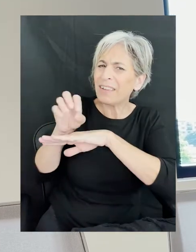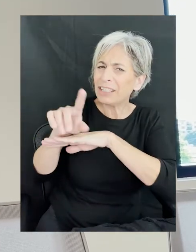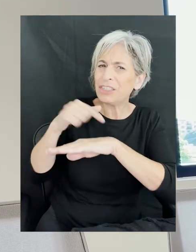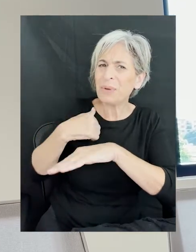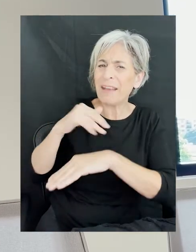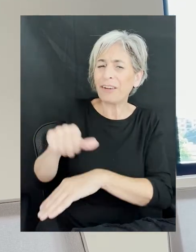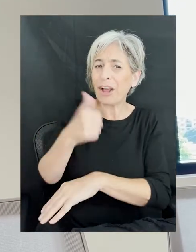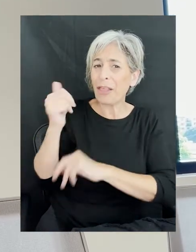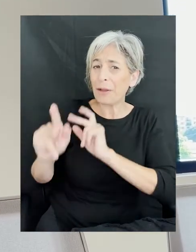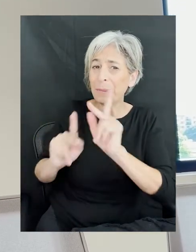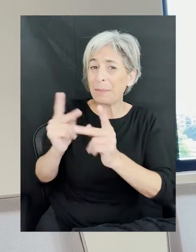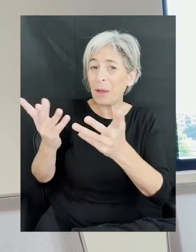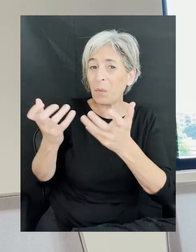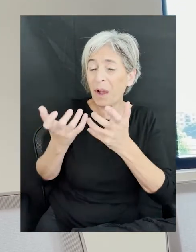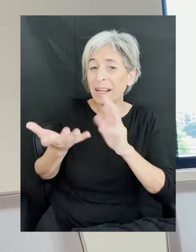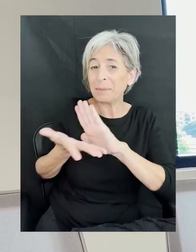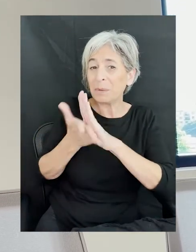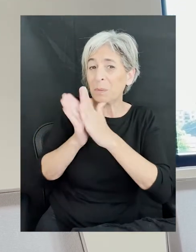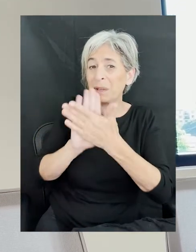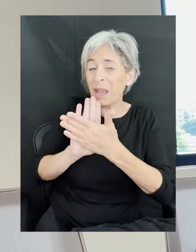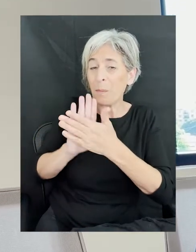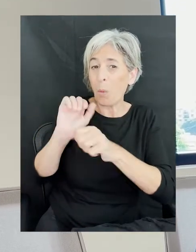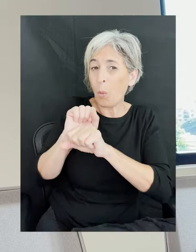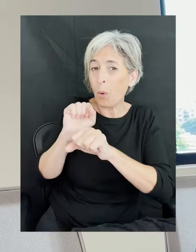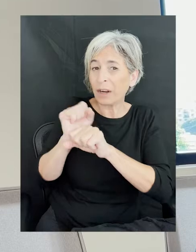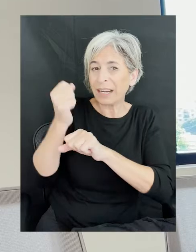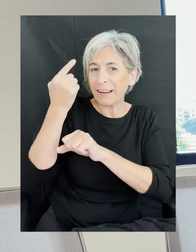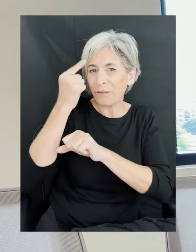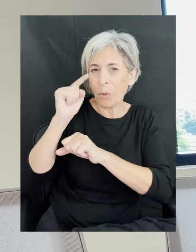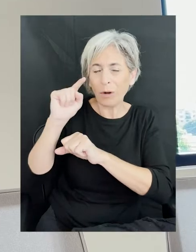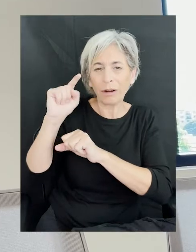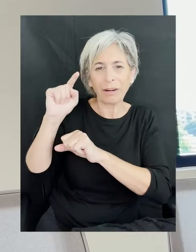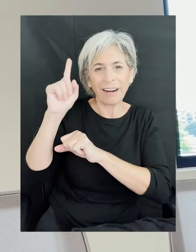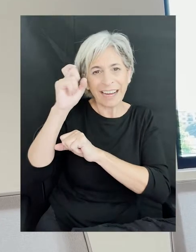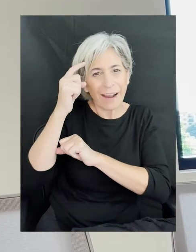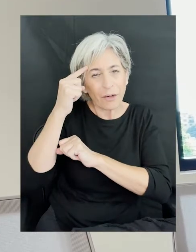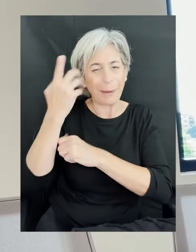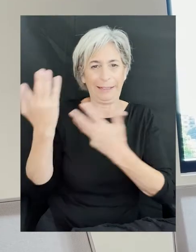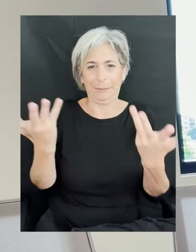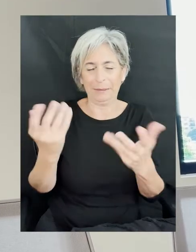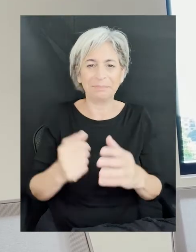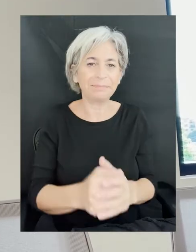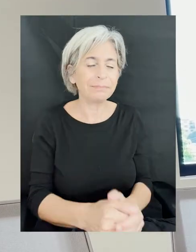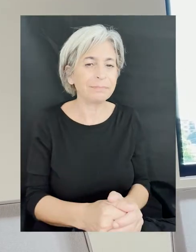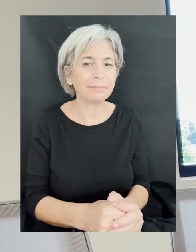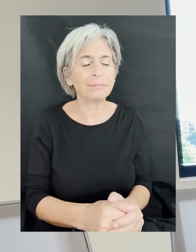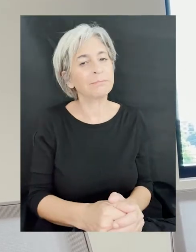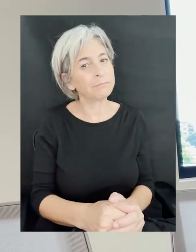for others who would want to get involved in government or work for a government agency?